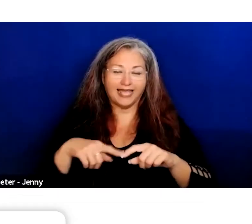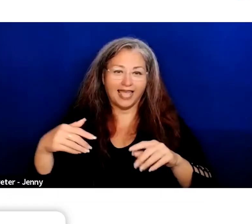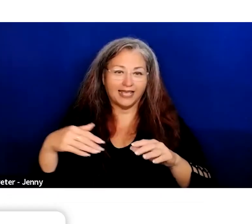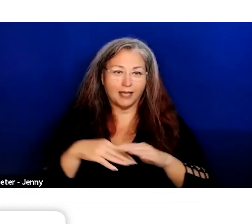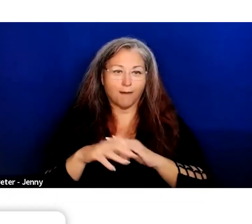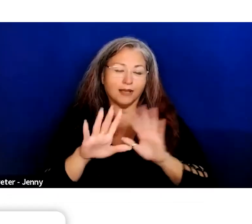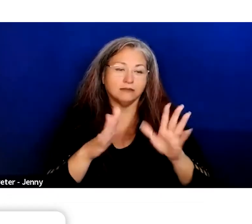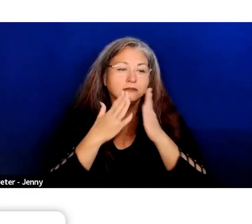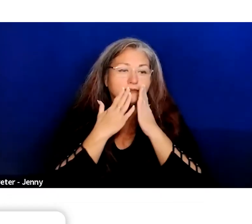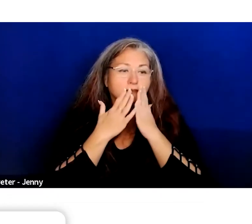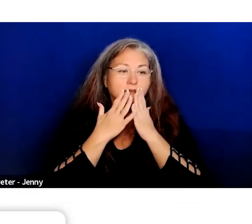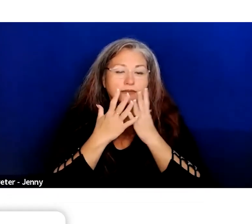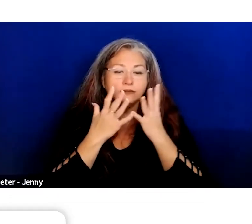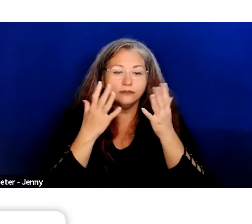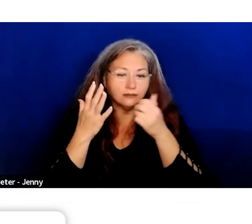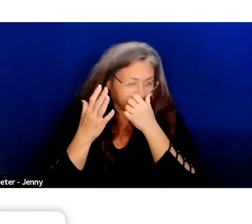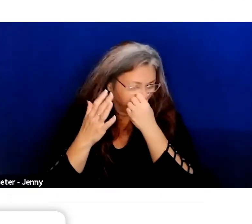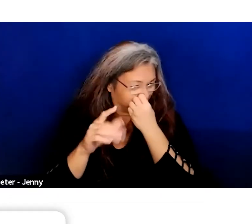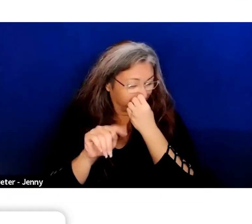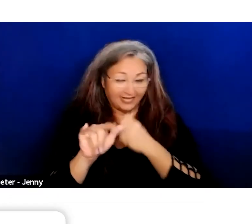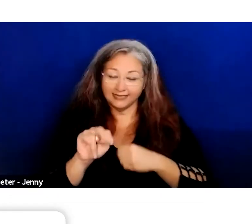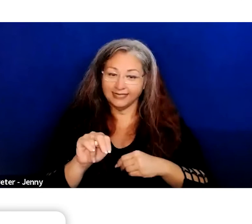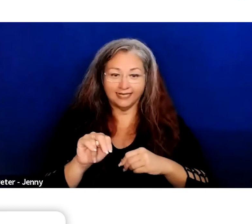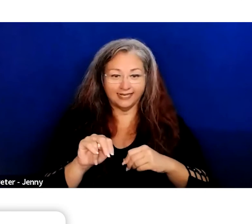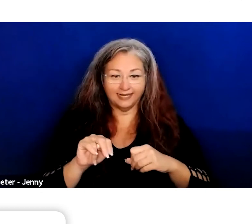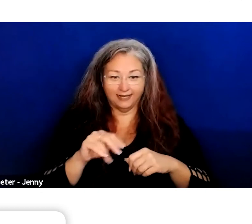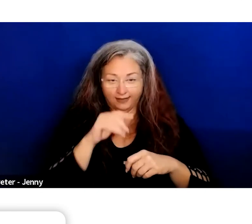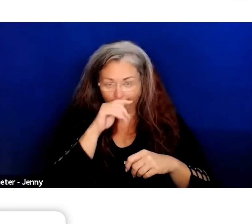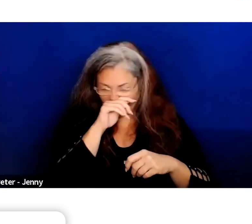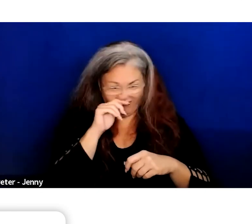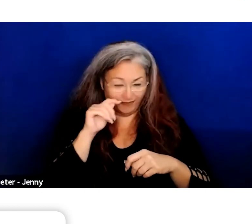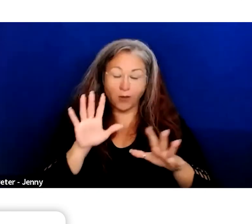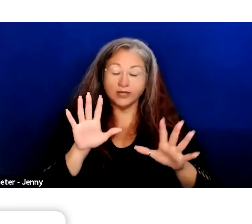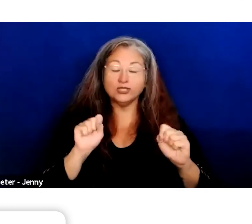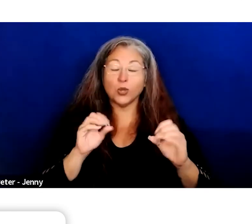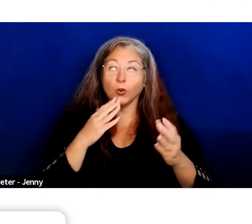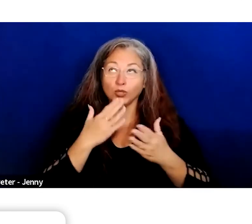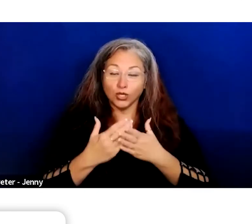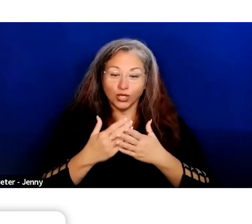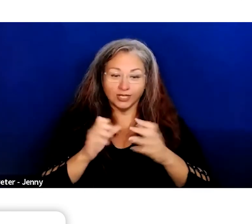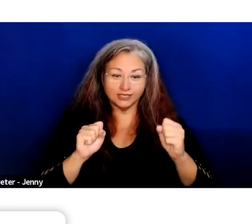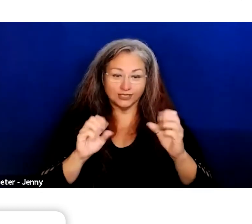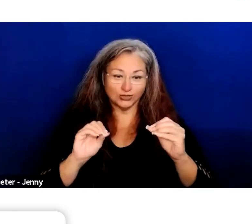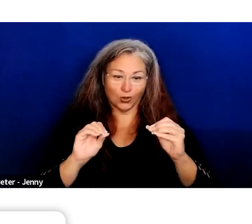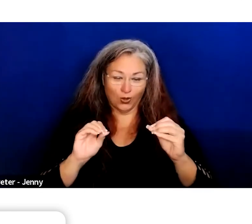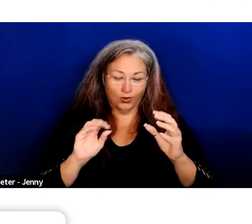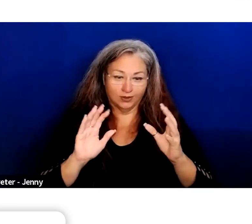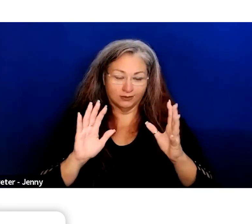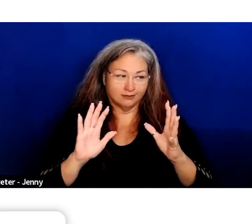Thank you so much, Tazine. That was so good and so disturbing,